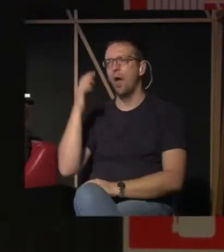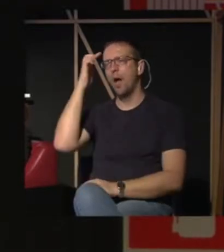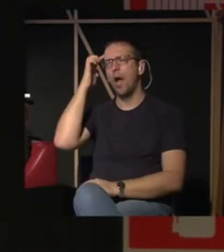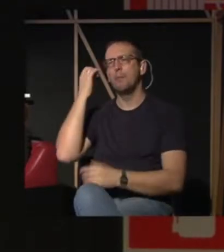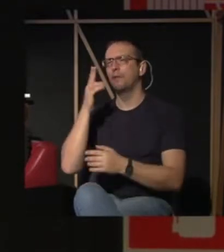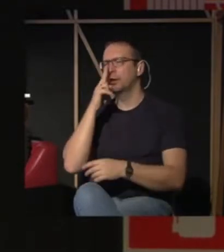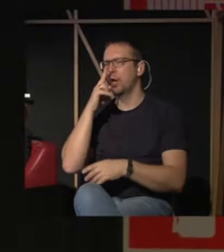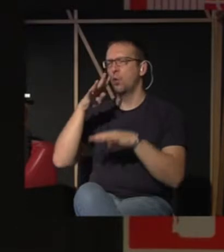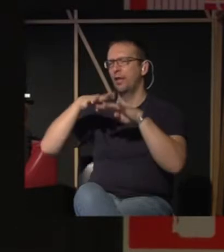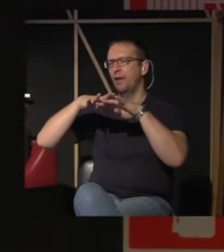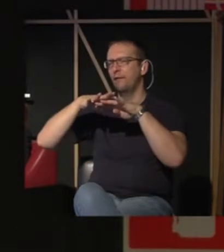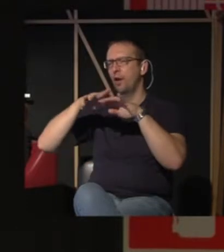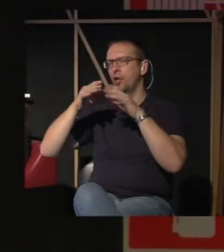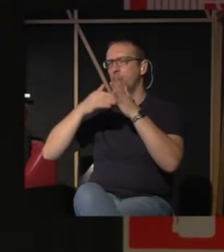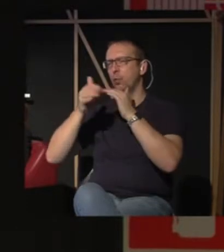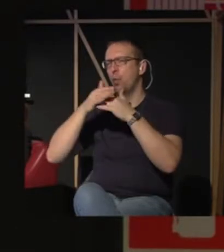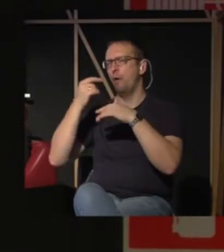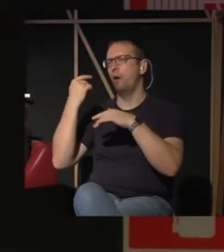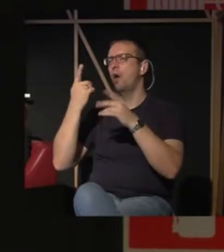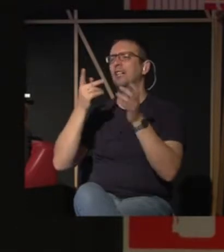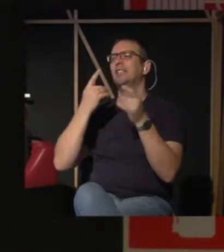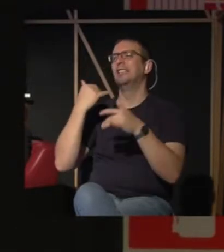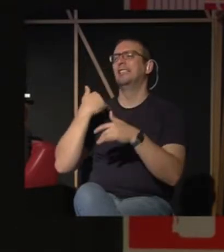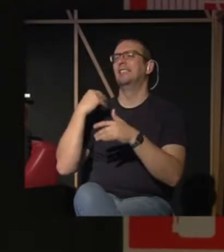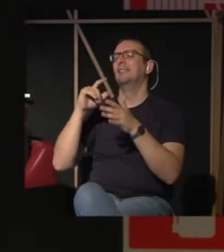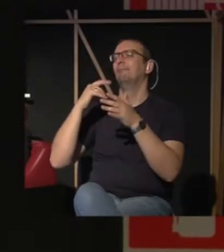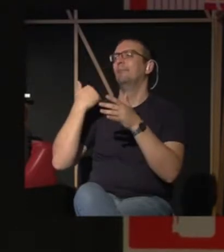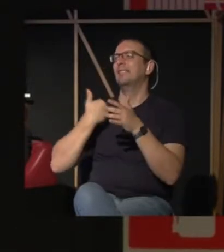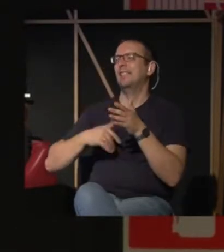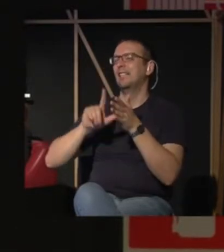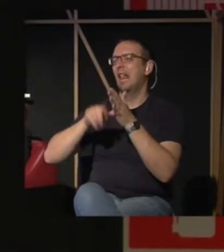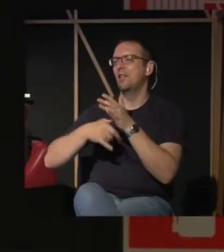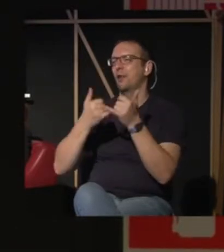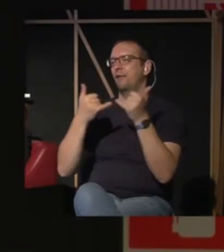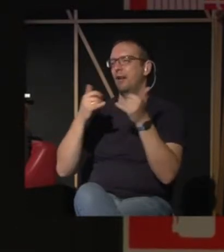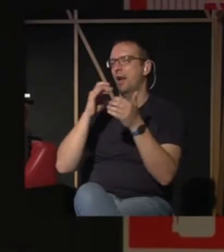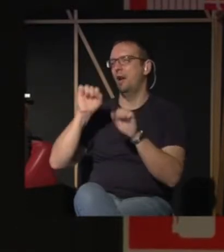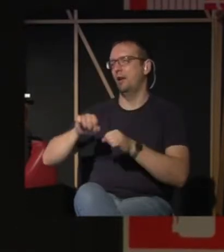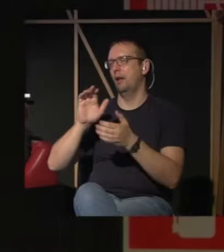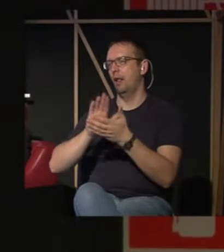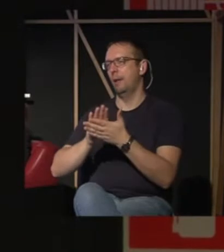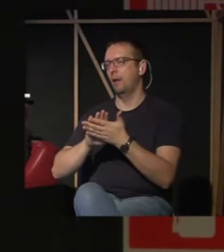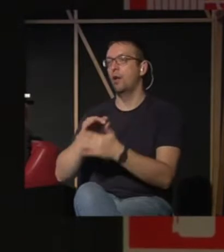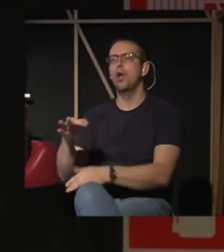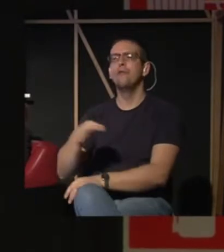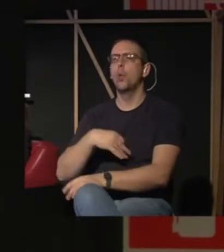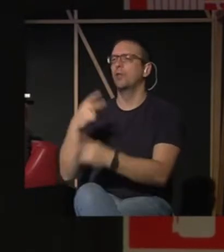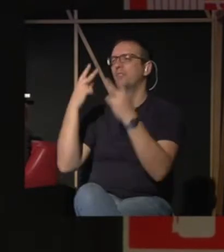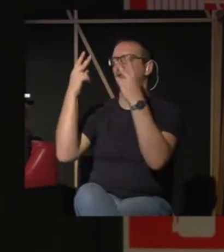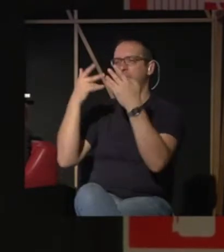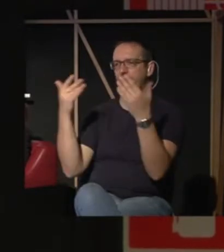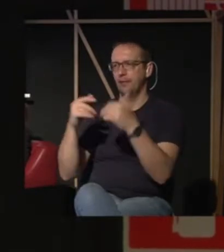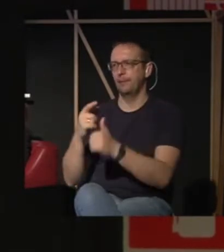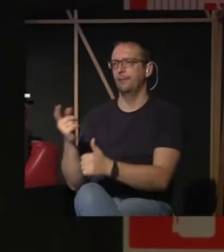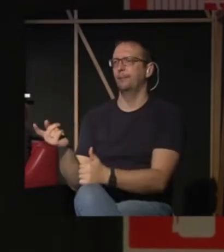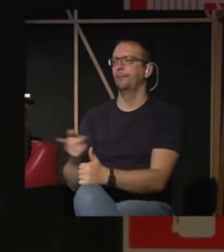video. Again, the most important part for us to begin on a very good foot was the establishment of requirements. And this